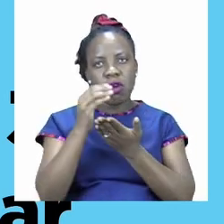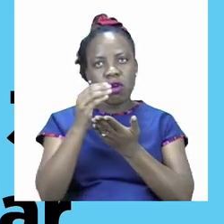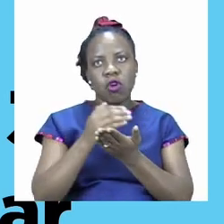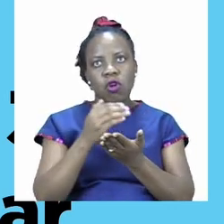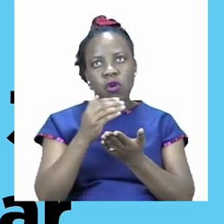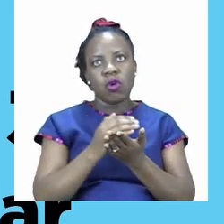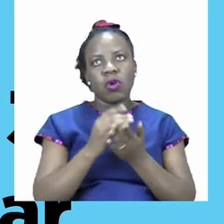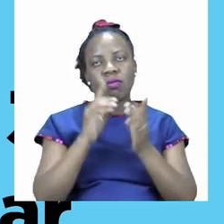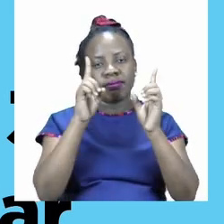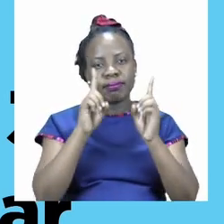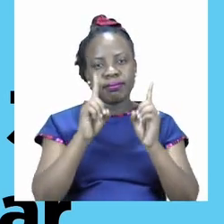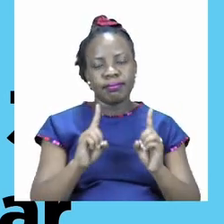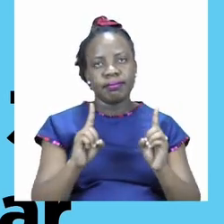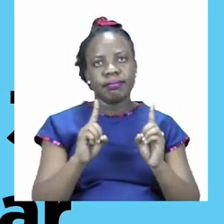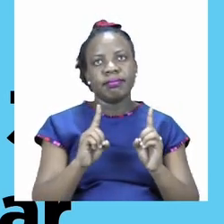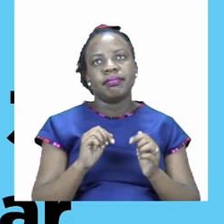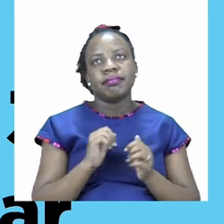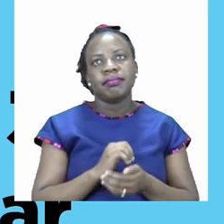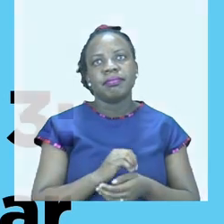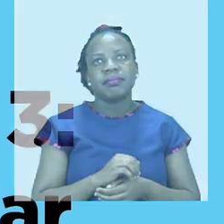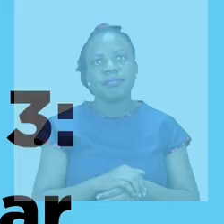handling.